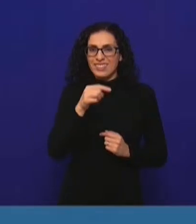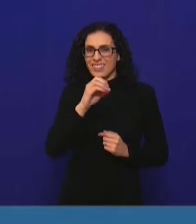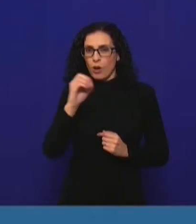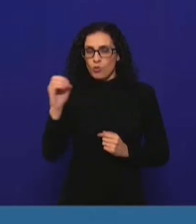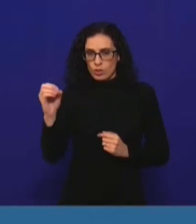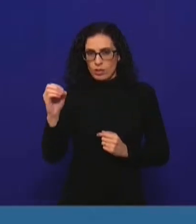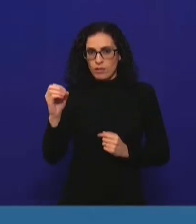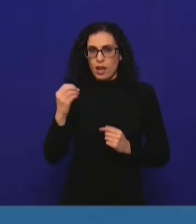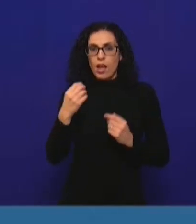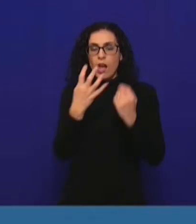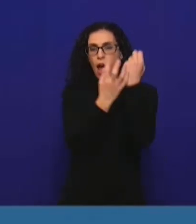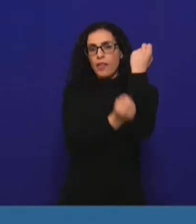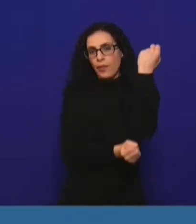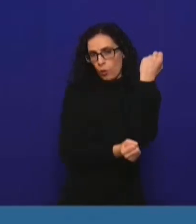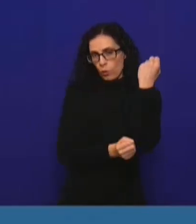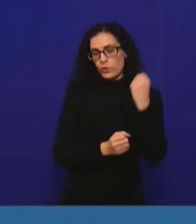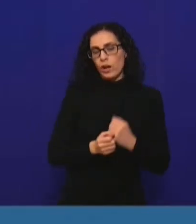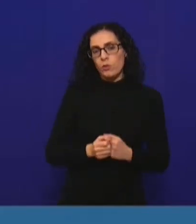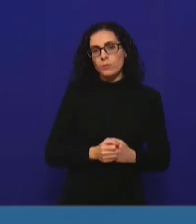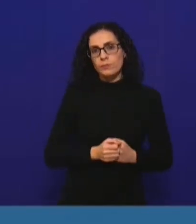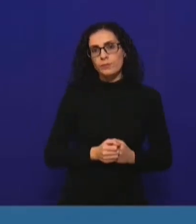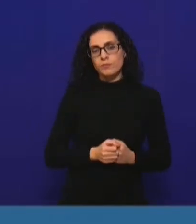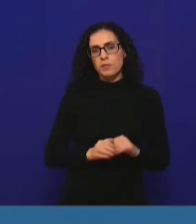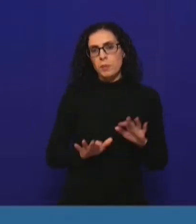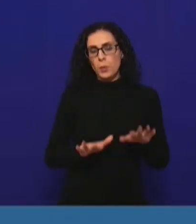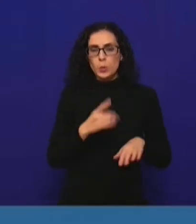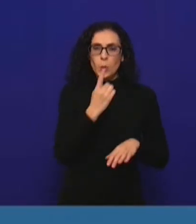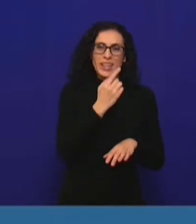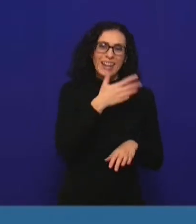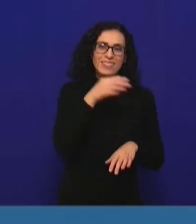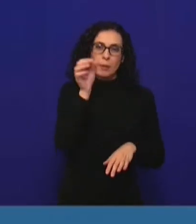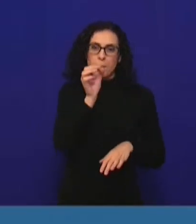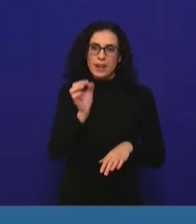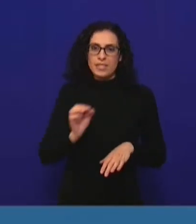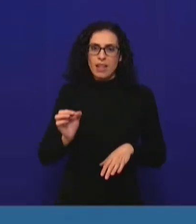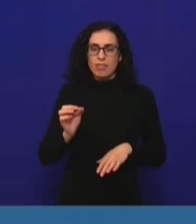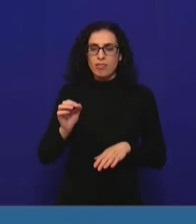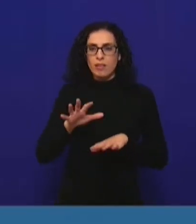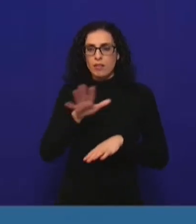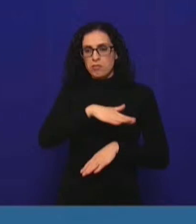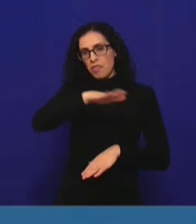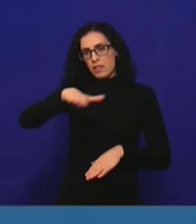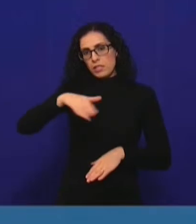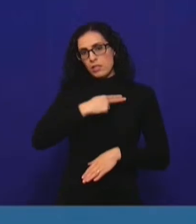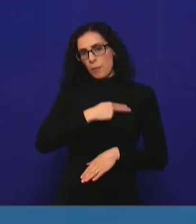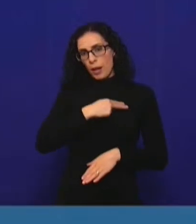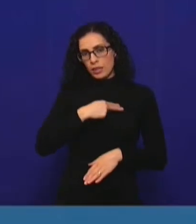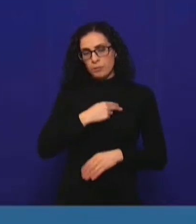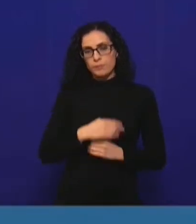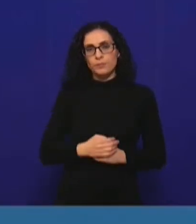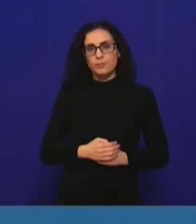93,711 persuni li downloadjaw l-app li hija 19.4% tal-population. Aħna tajna